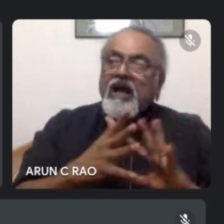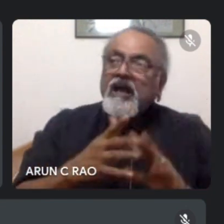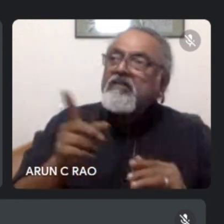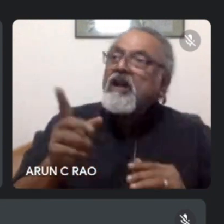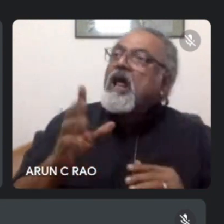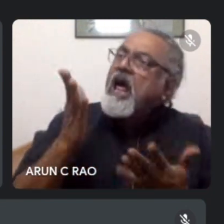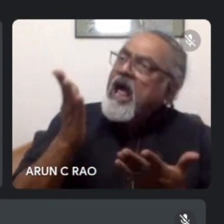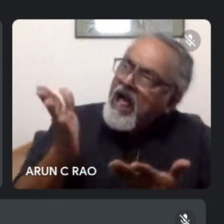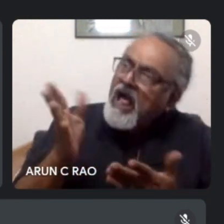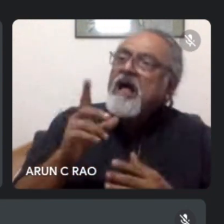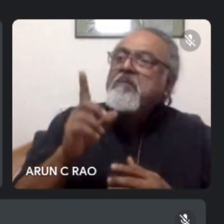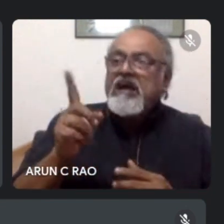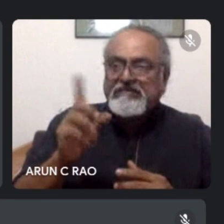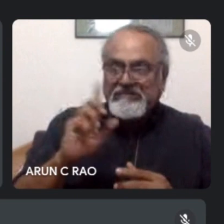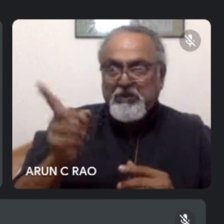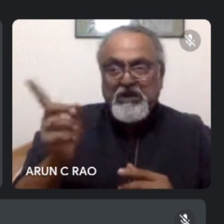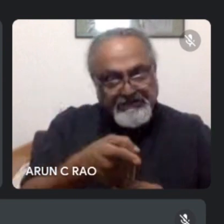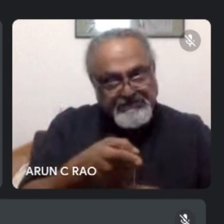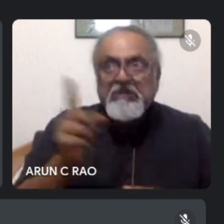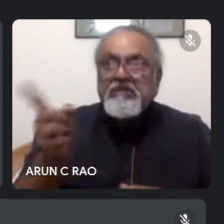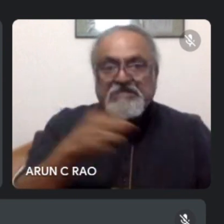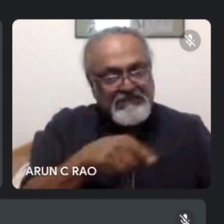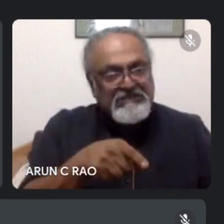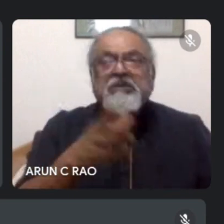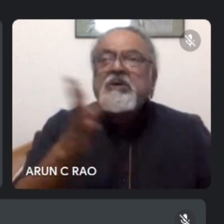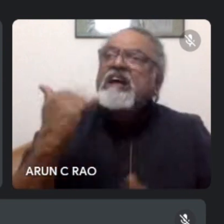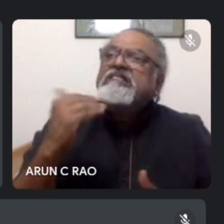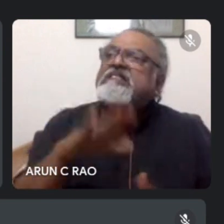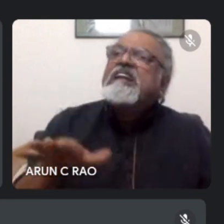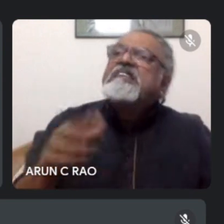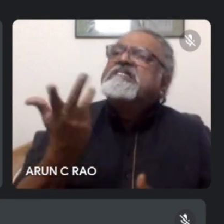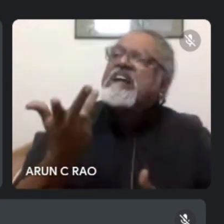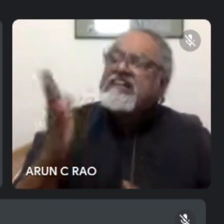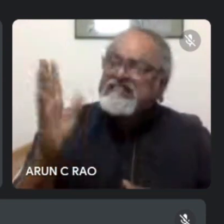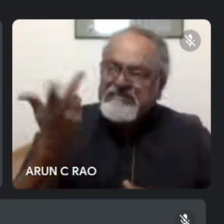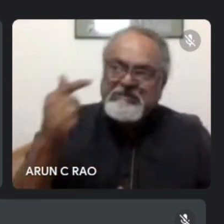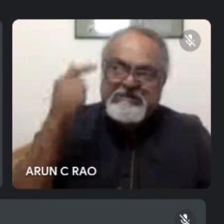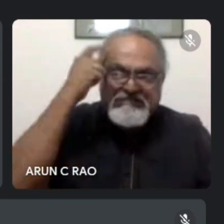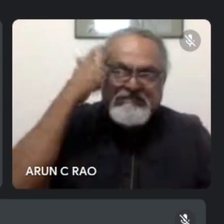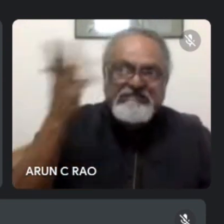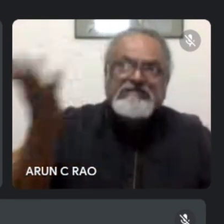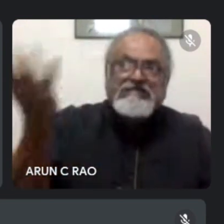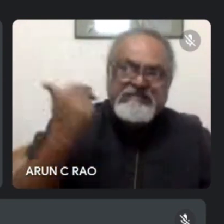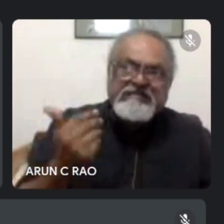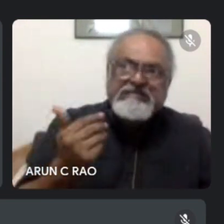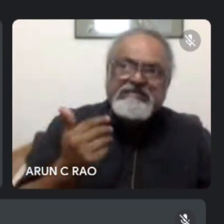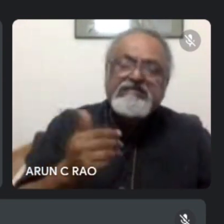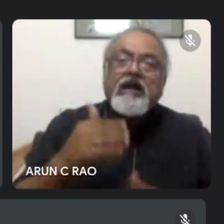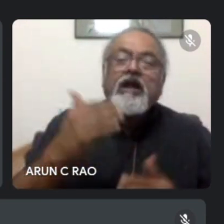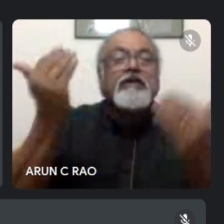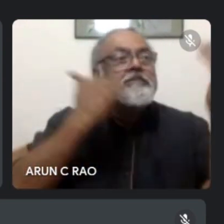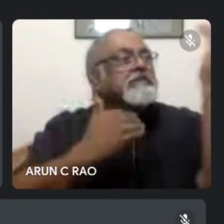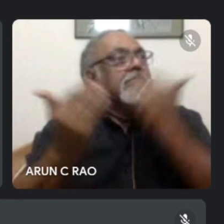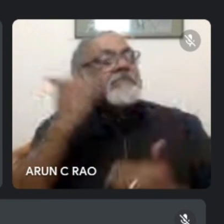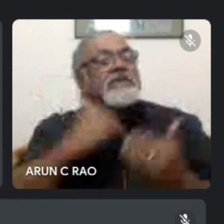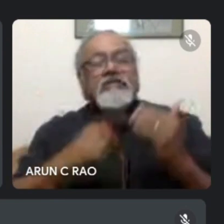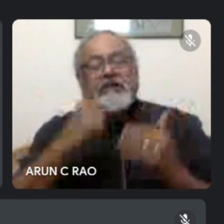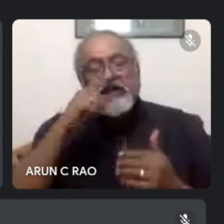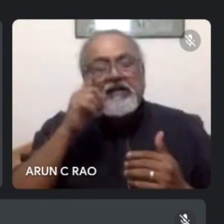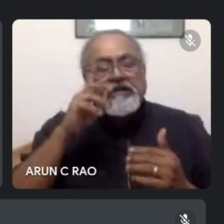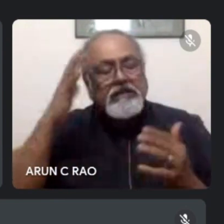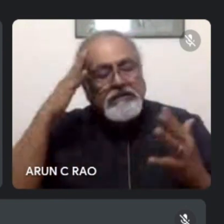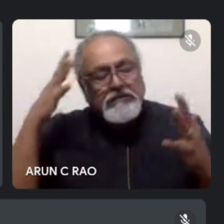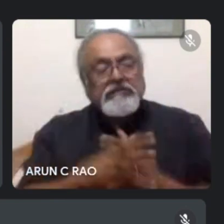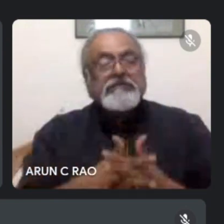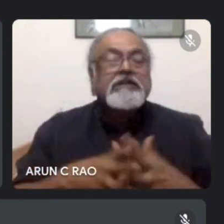you should do this, you should do that. Why your child is like this and all that. So under that pressure, under that stress, the